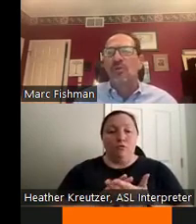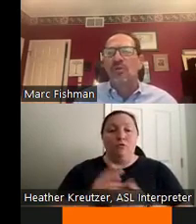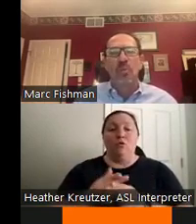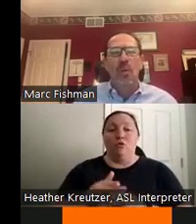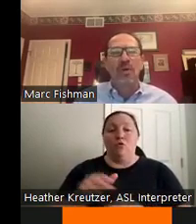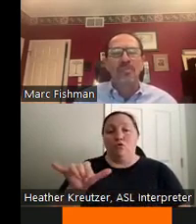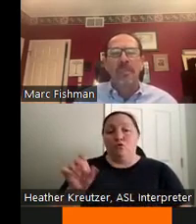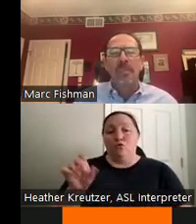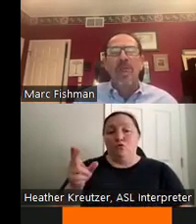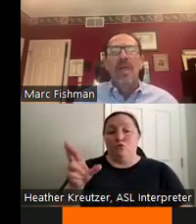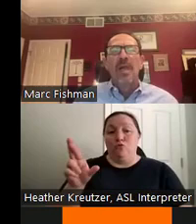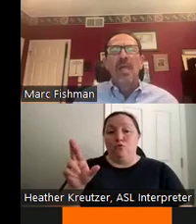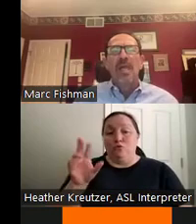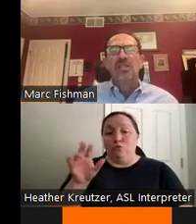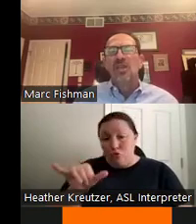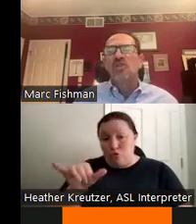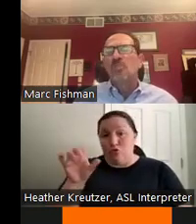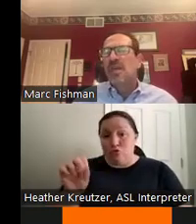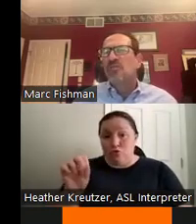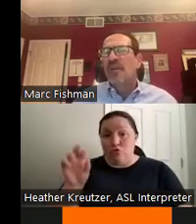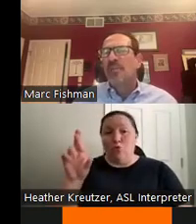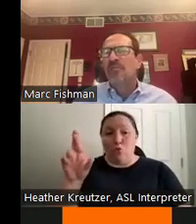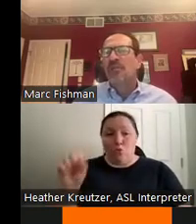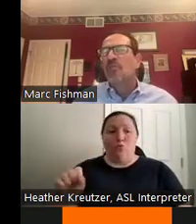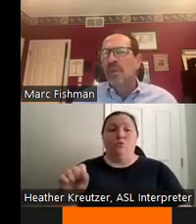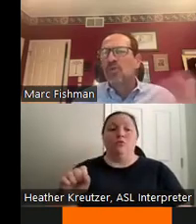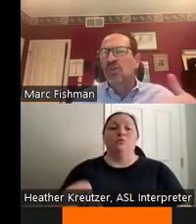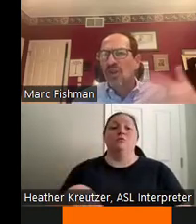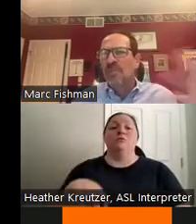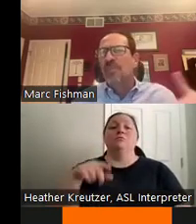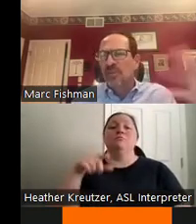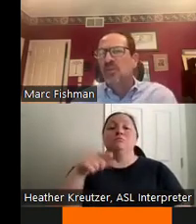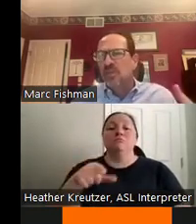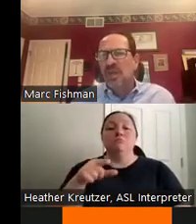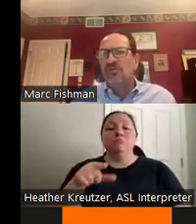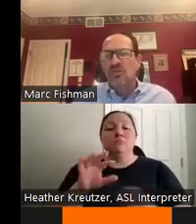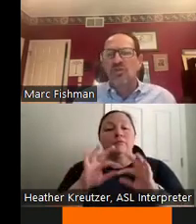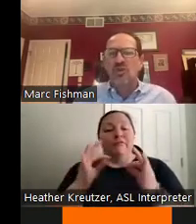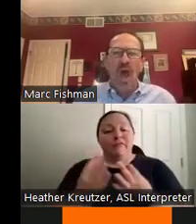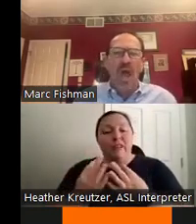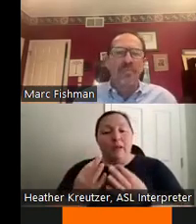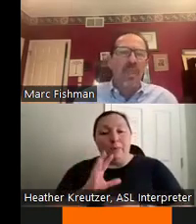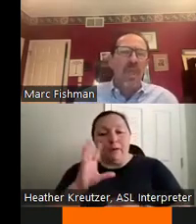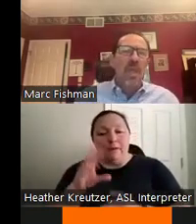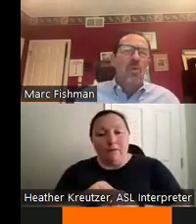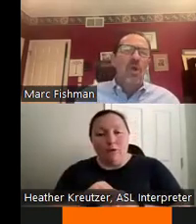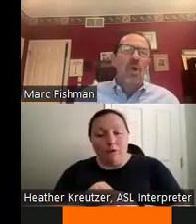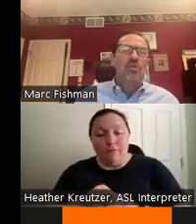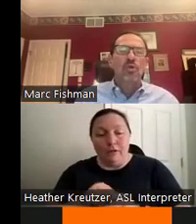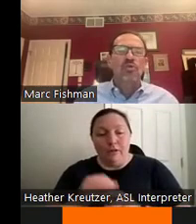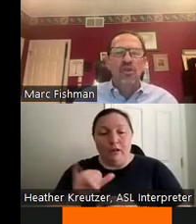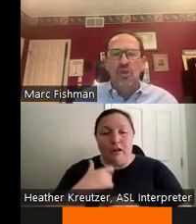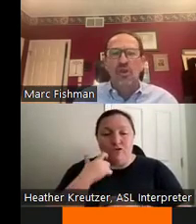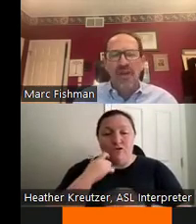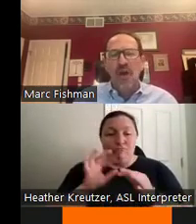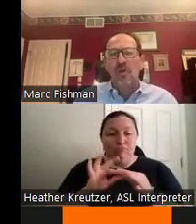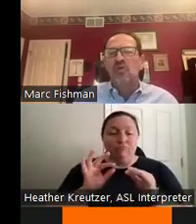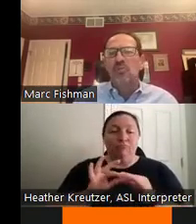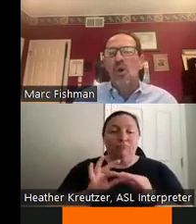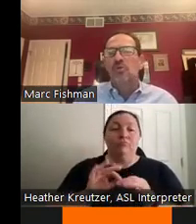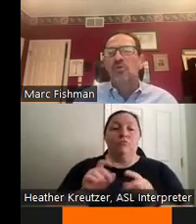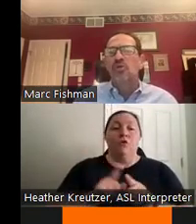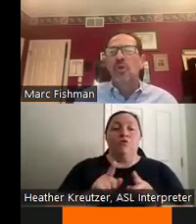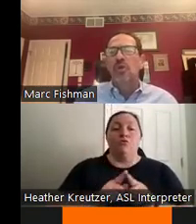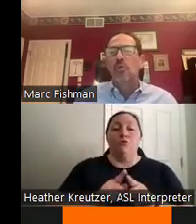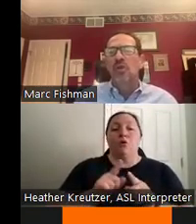Opioid Recovery Support. Its linchpin is family involvement using some of the principles I've just described. We also use an assertive